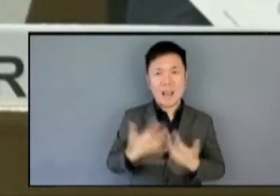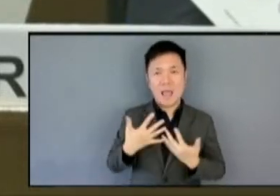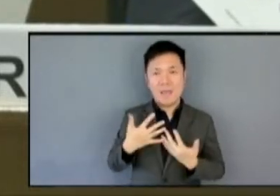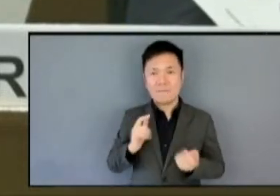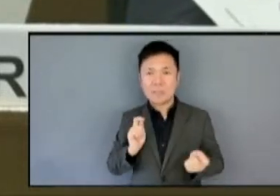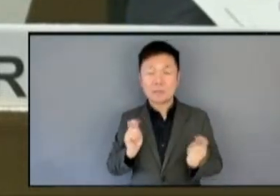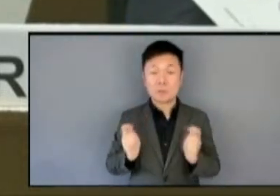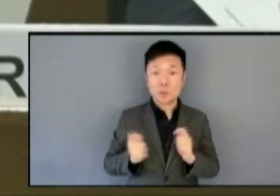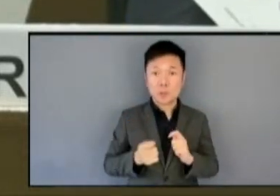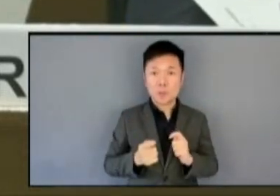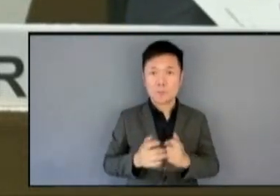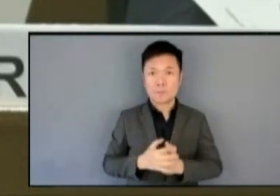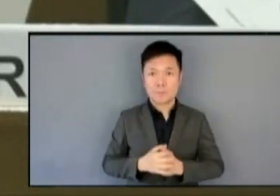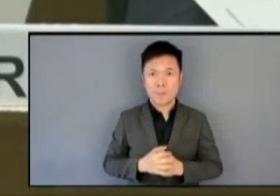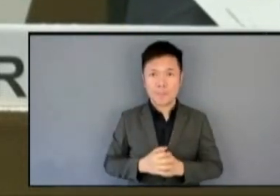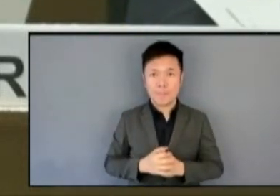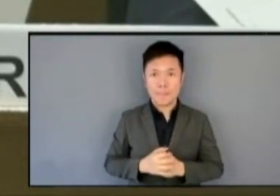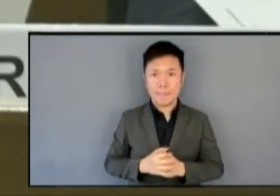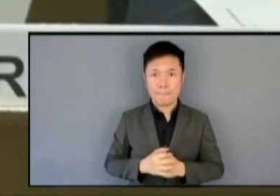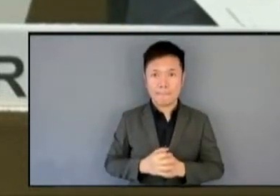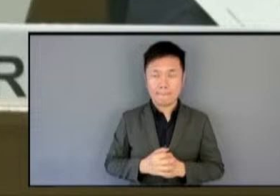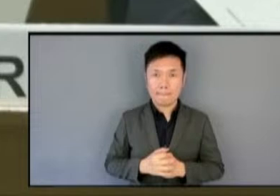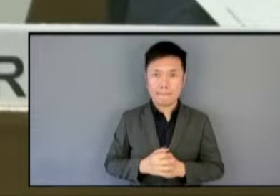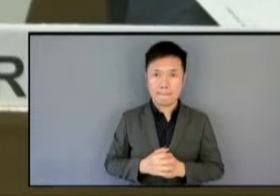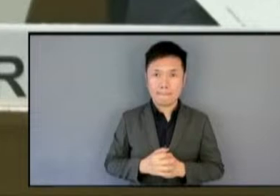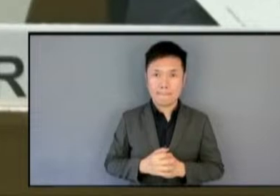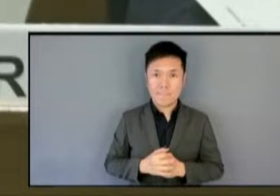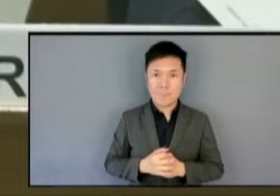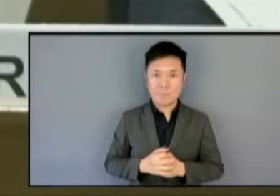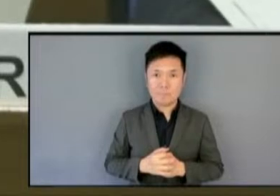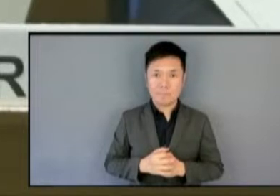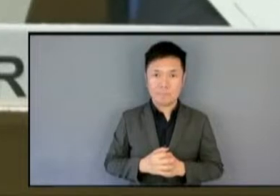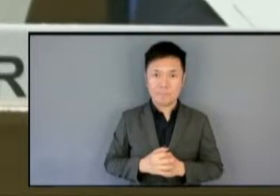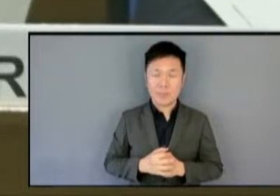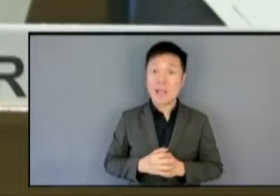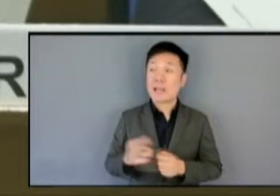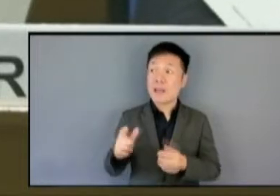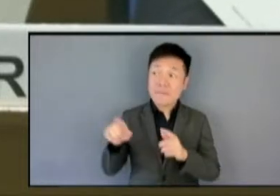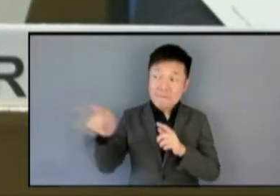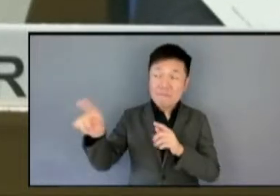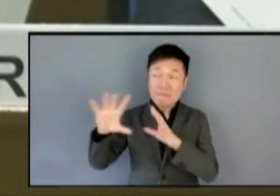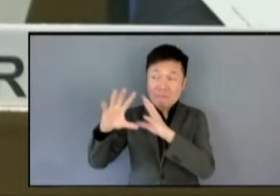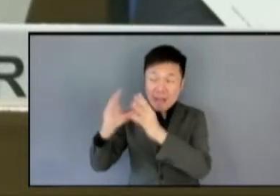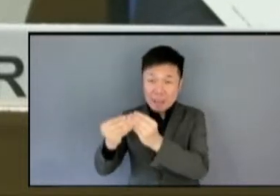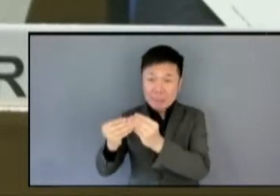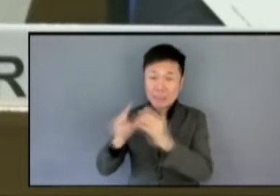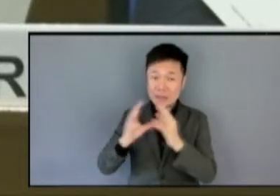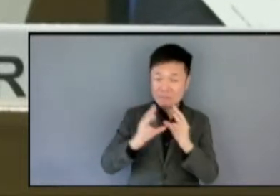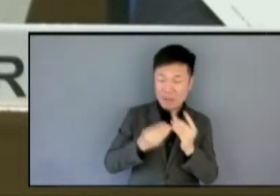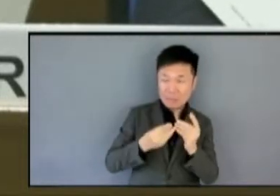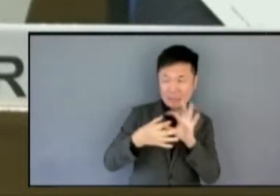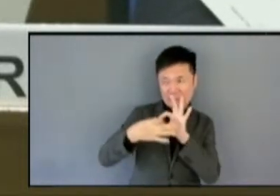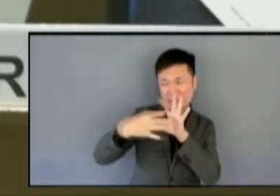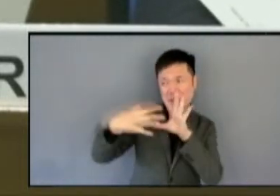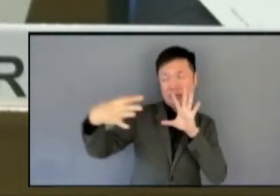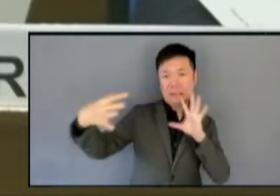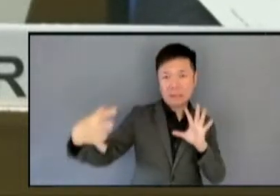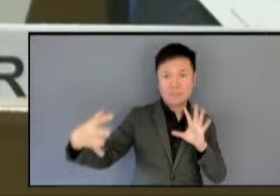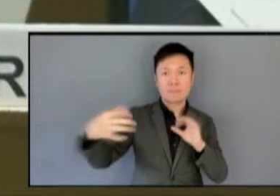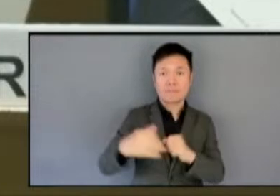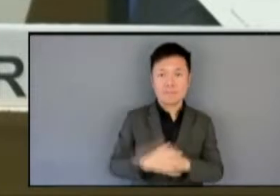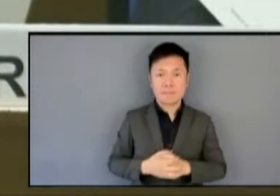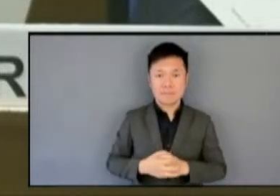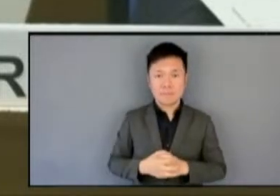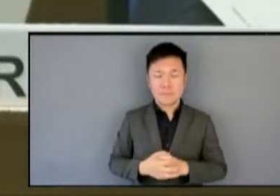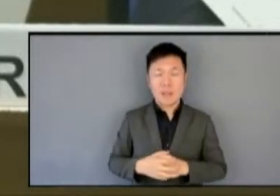spend with each other. They detach from their extended family and make nuclear family. Numbers of family members